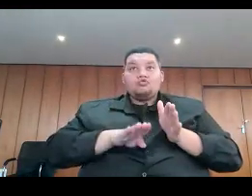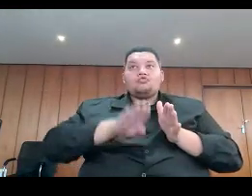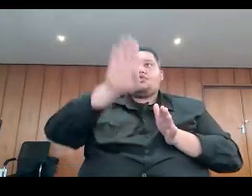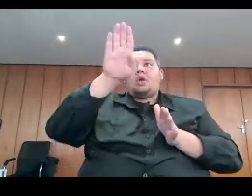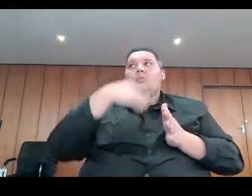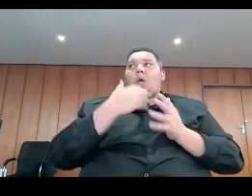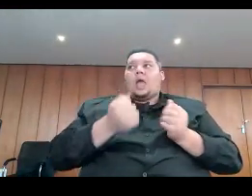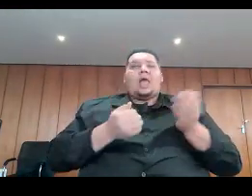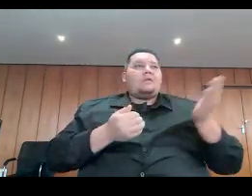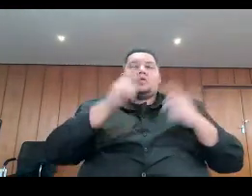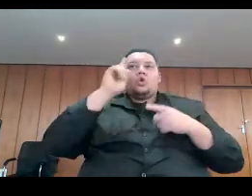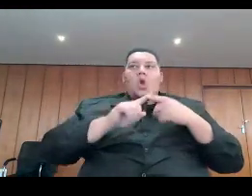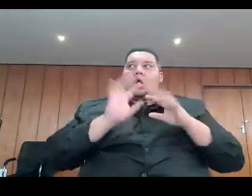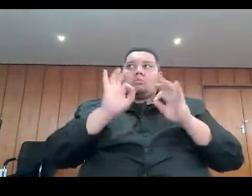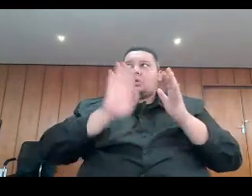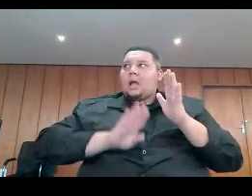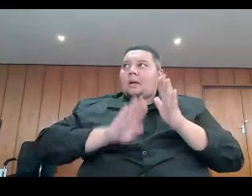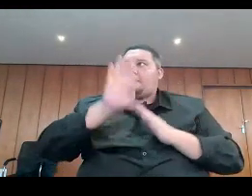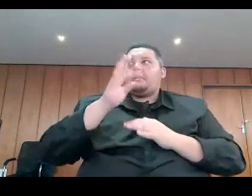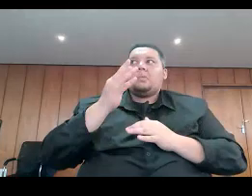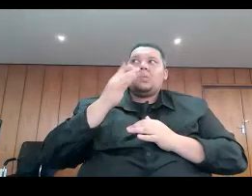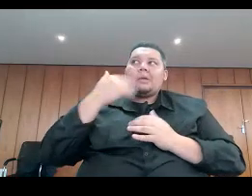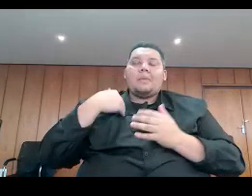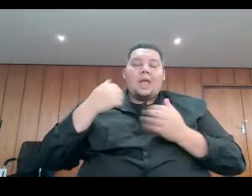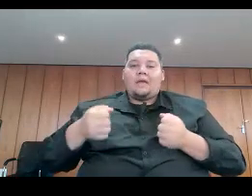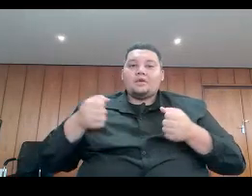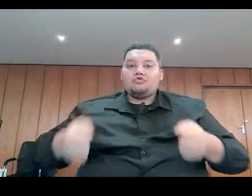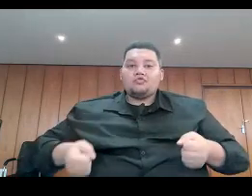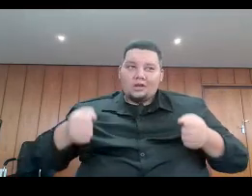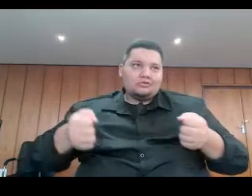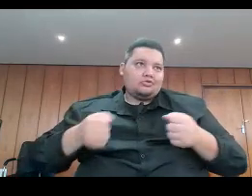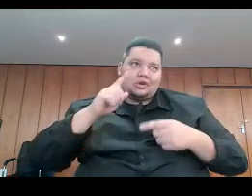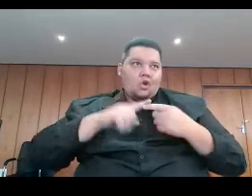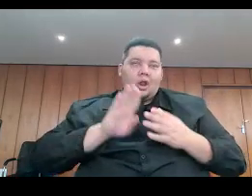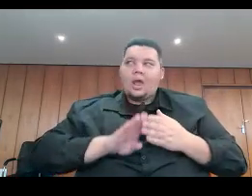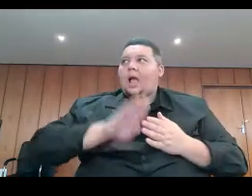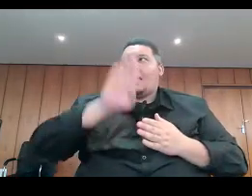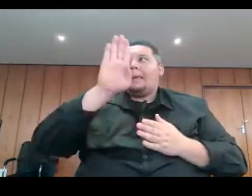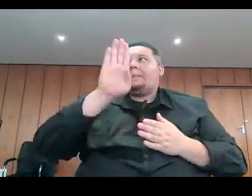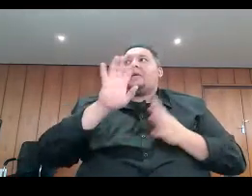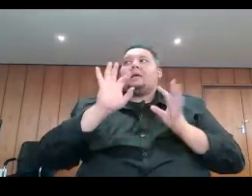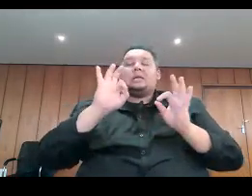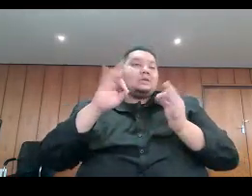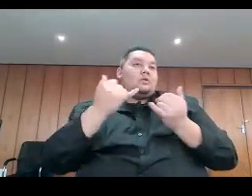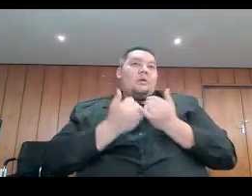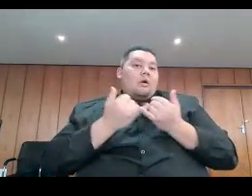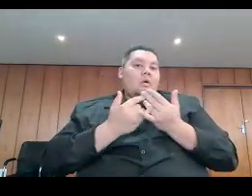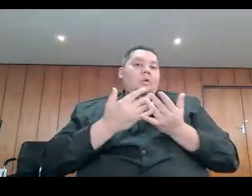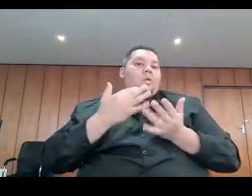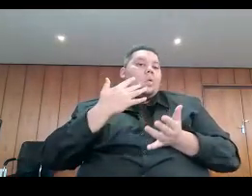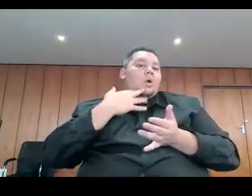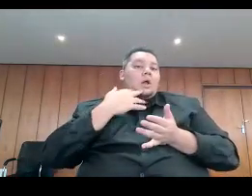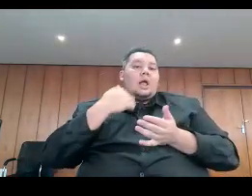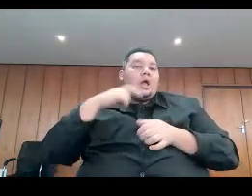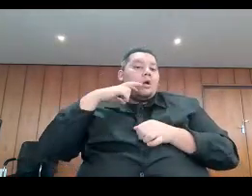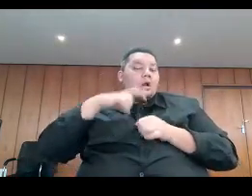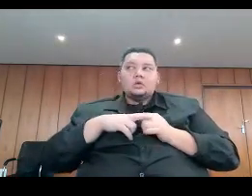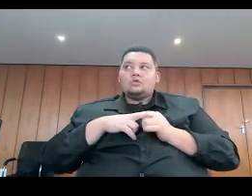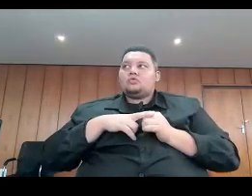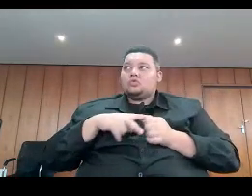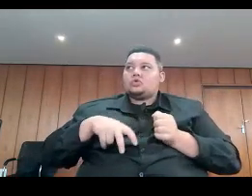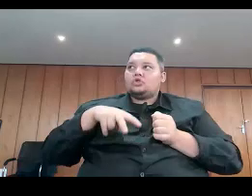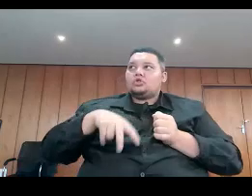up here, you can't go up that ramp when you got crutches in one hand as well. And what it was like when I had to hop